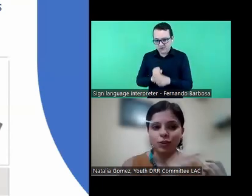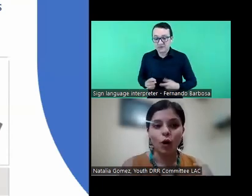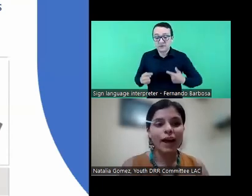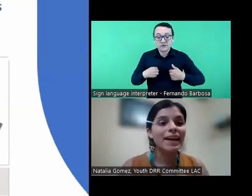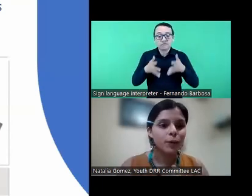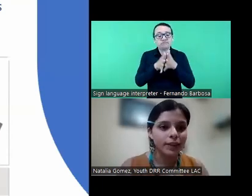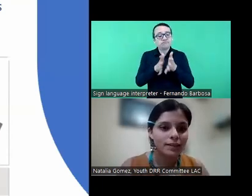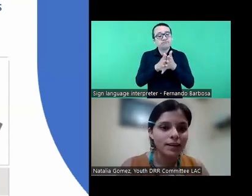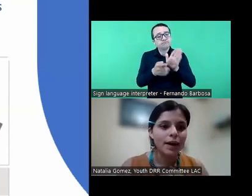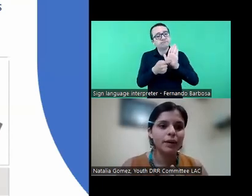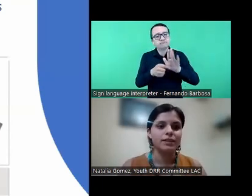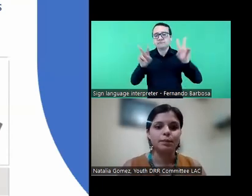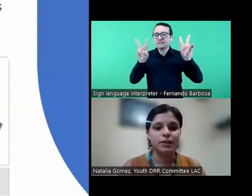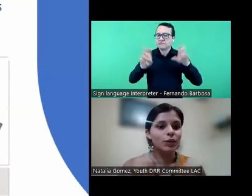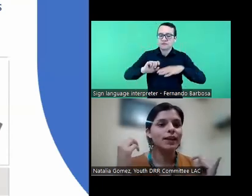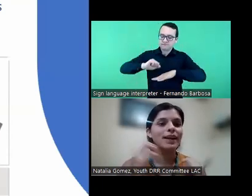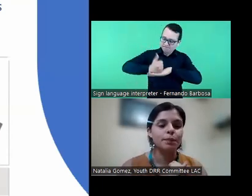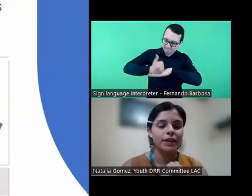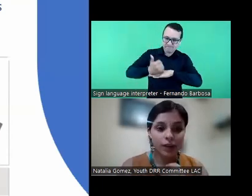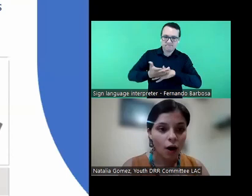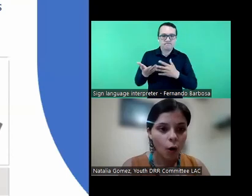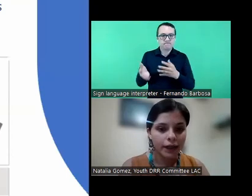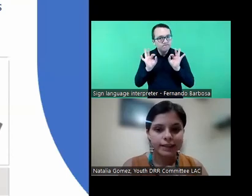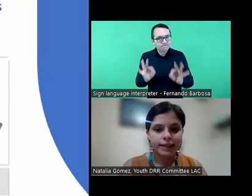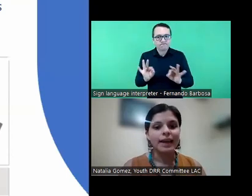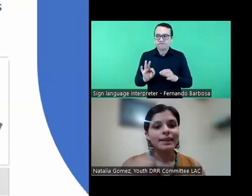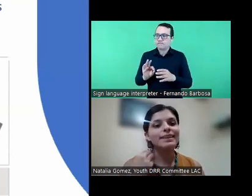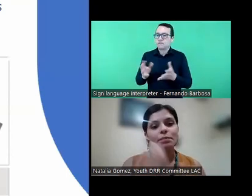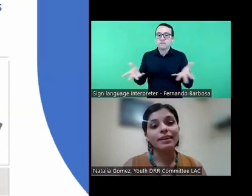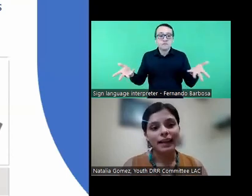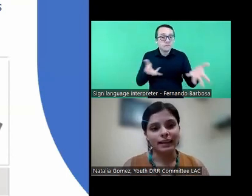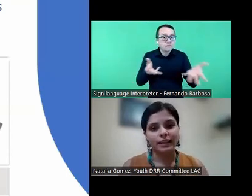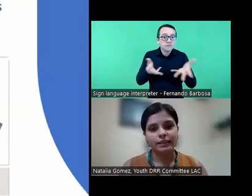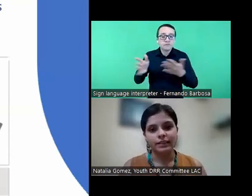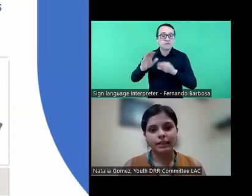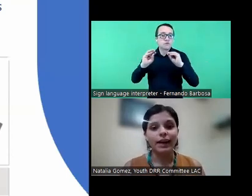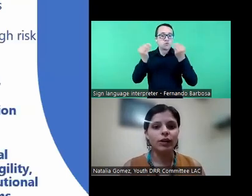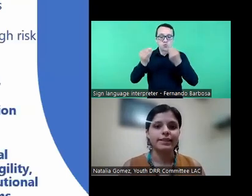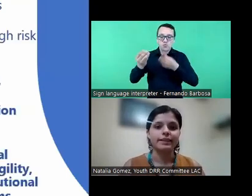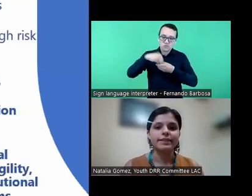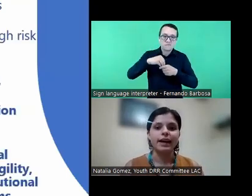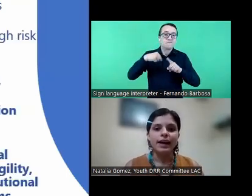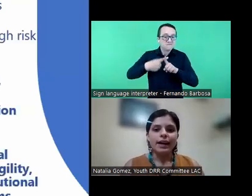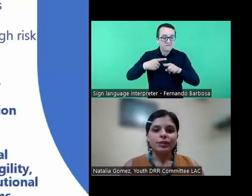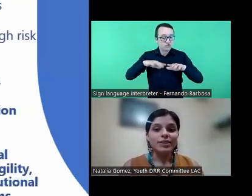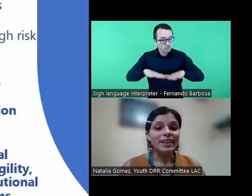So we're going to focus on this presentation in participation and the importance of participation of youth and also